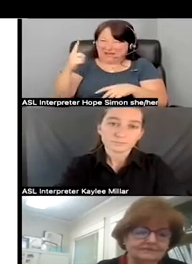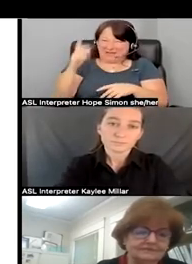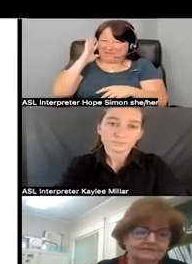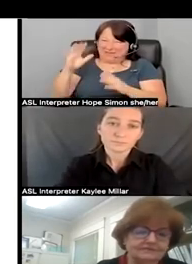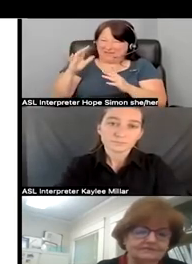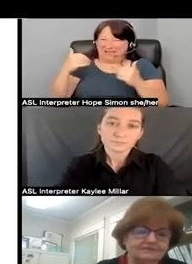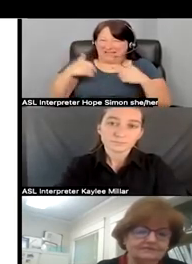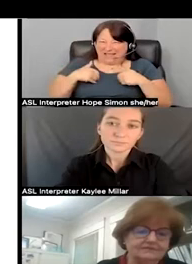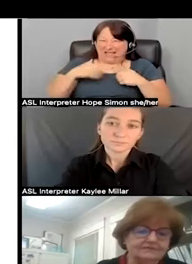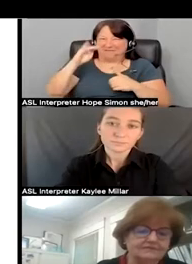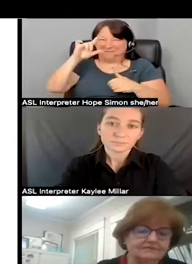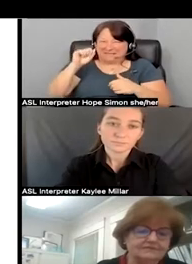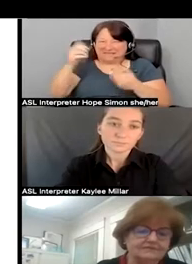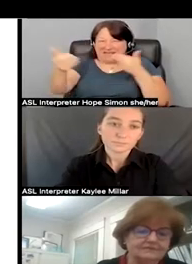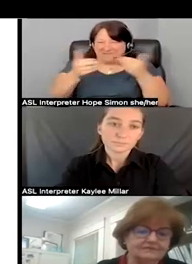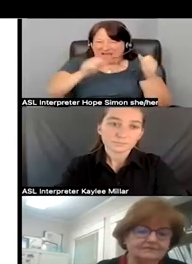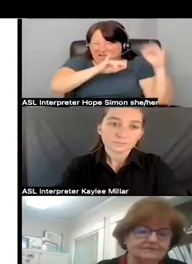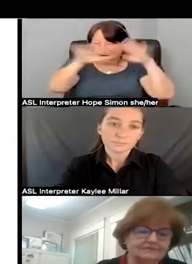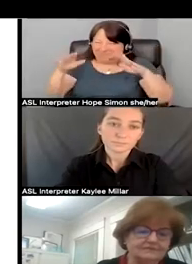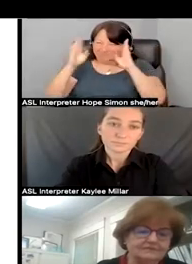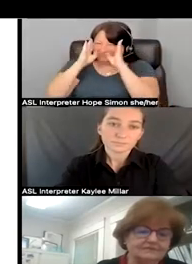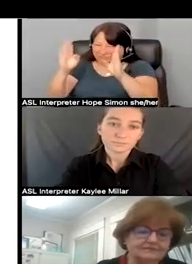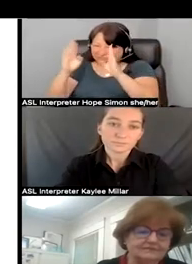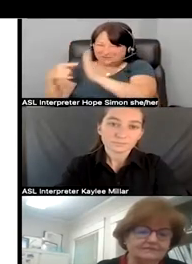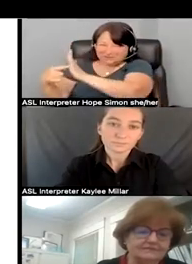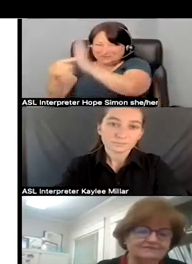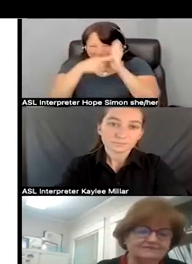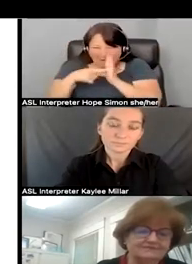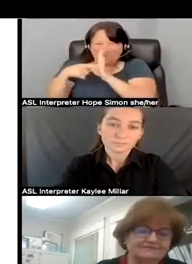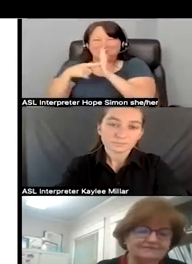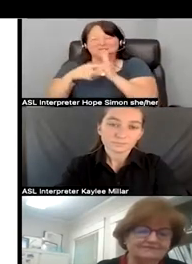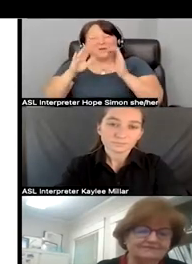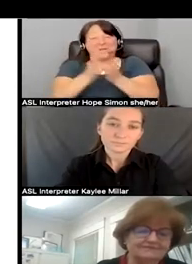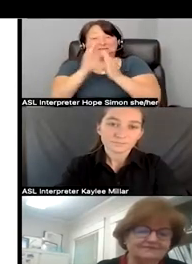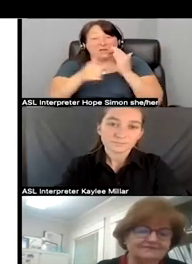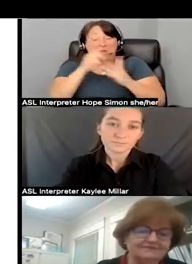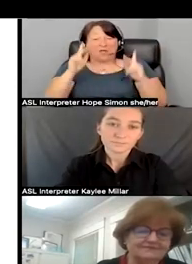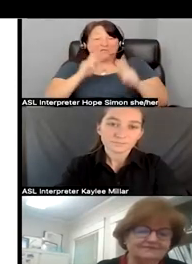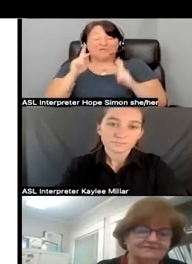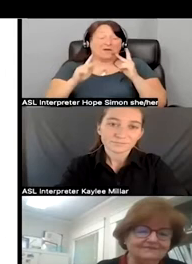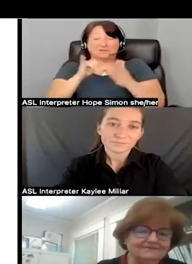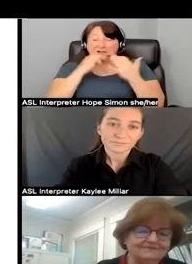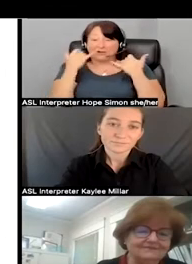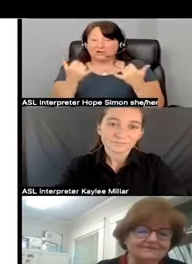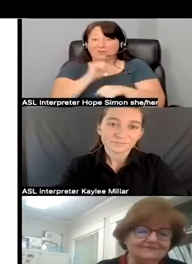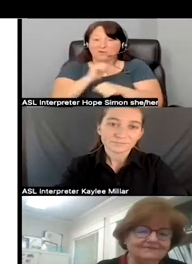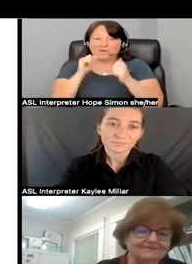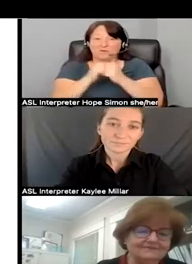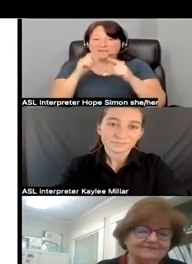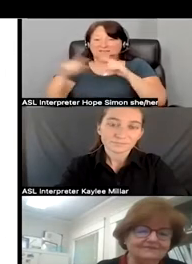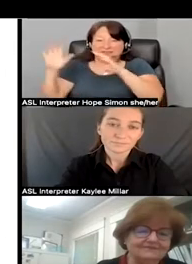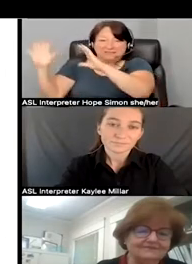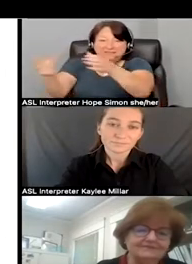media event in. So I'm asking all of the folks who are currently working with the sectors